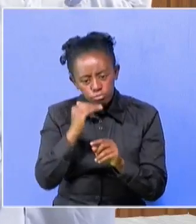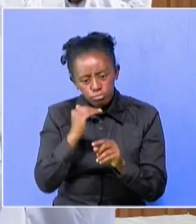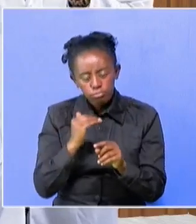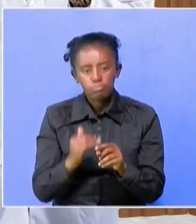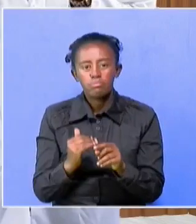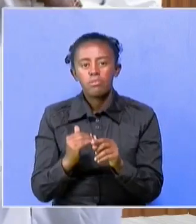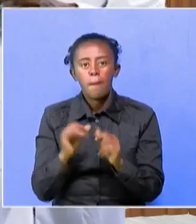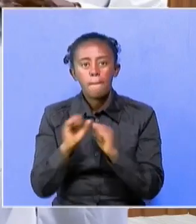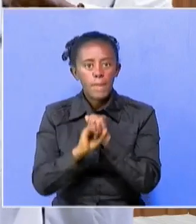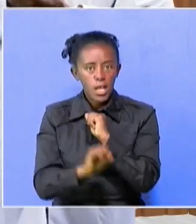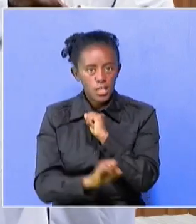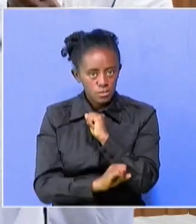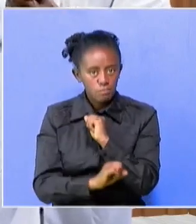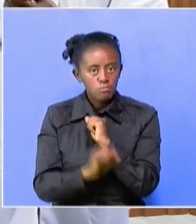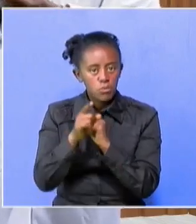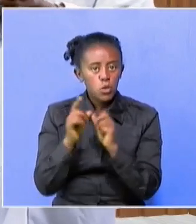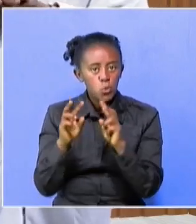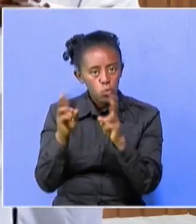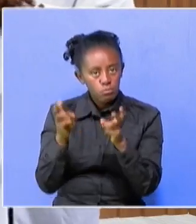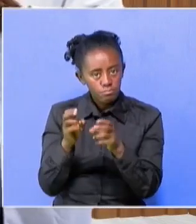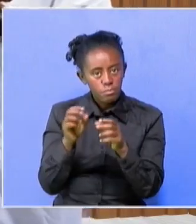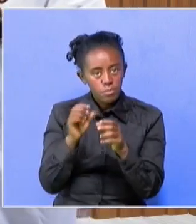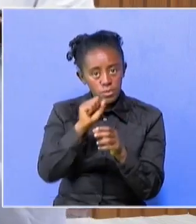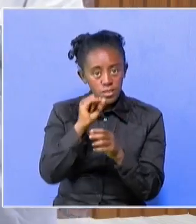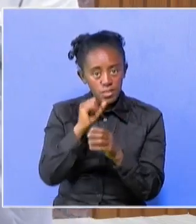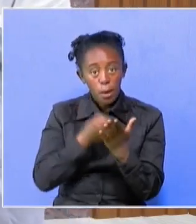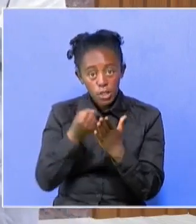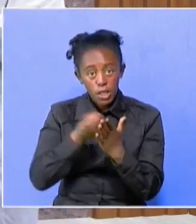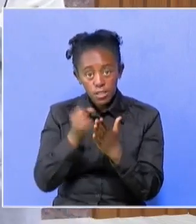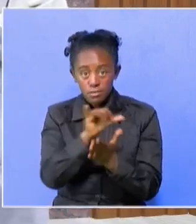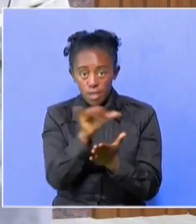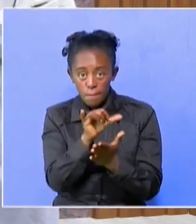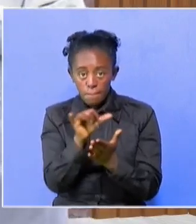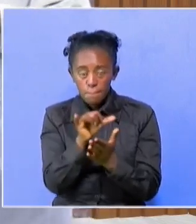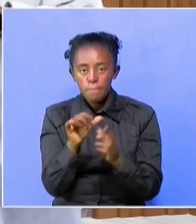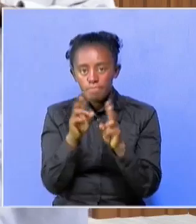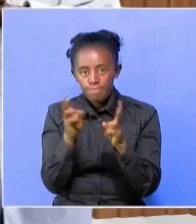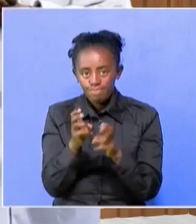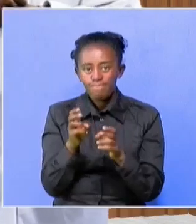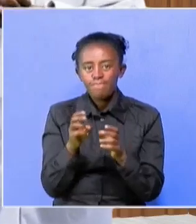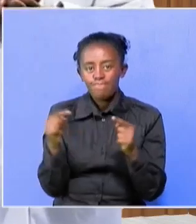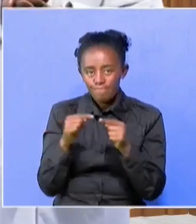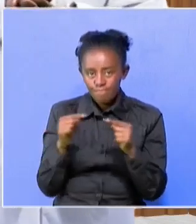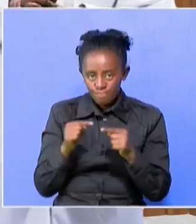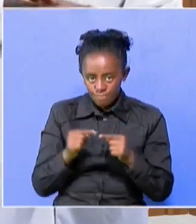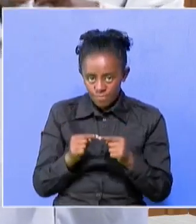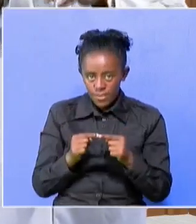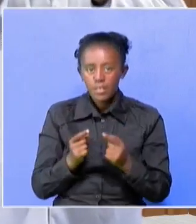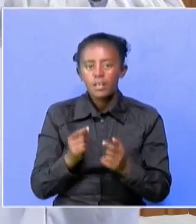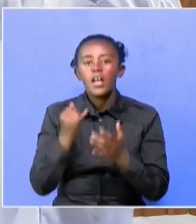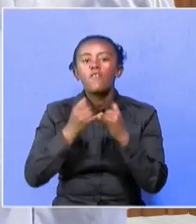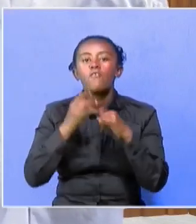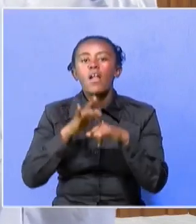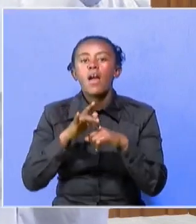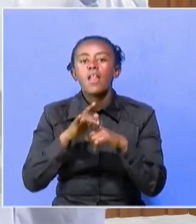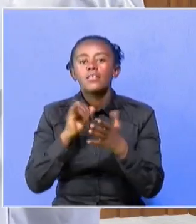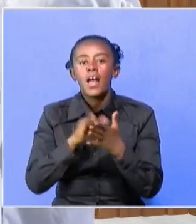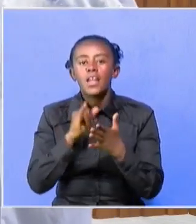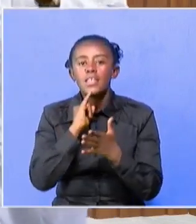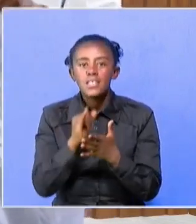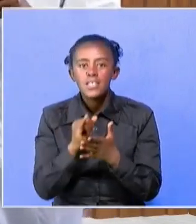it's based on the subjects that you have already stated in the subject area. And finally, that is